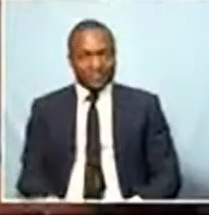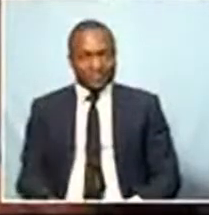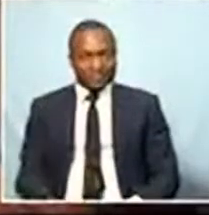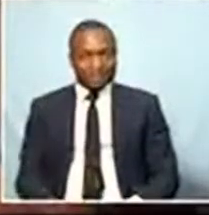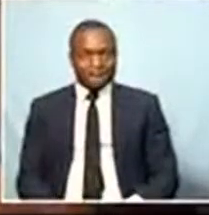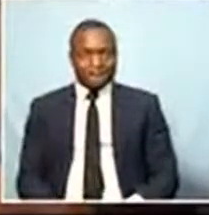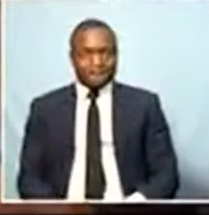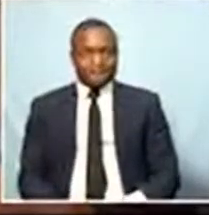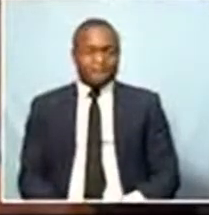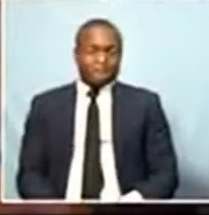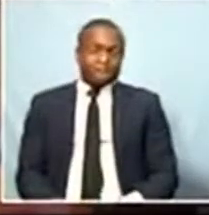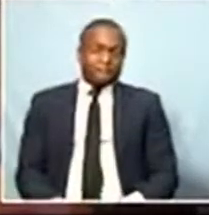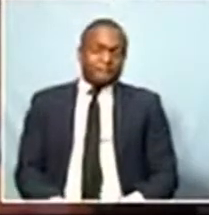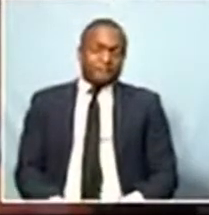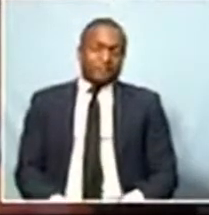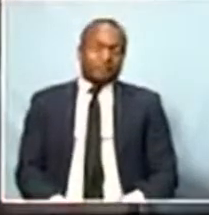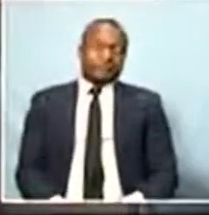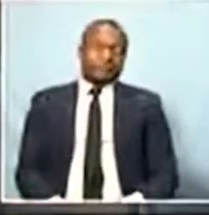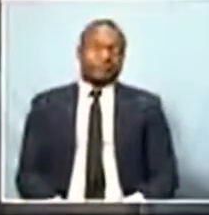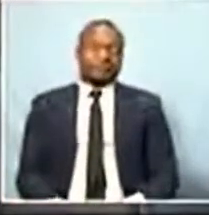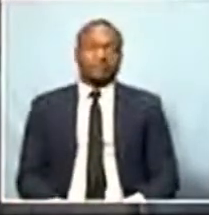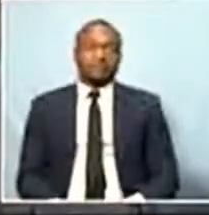in